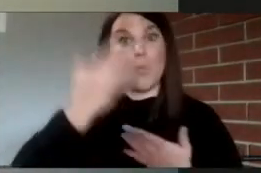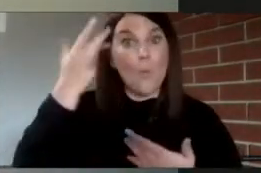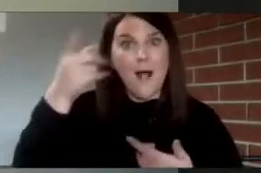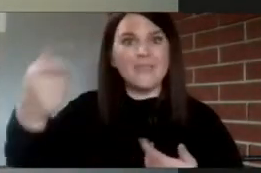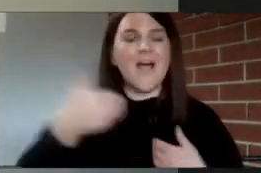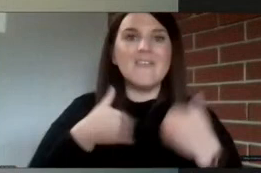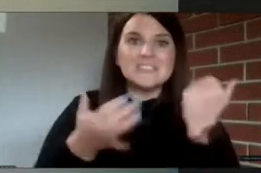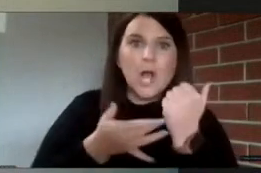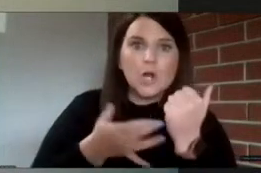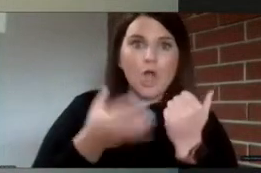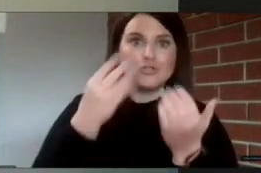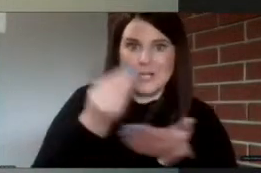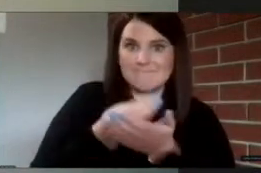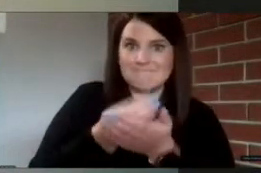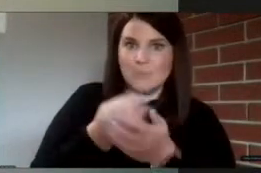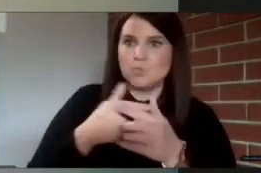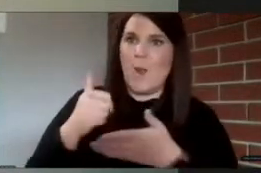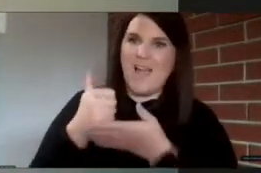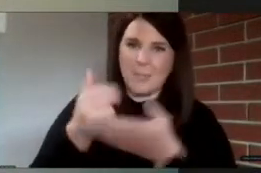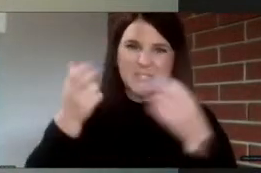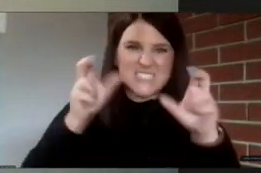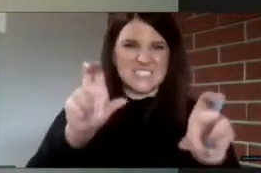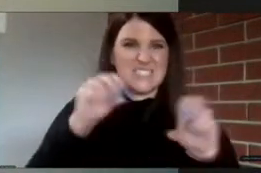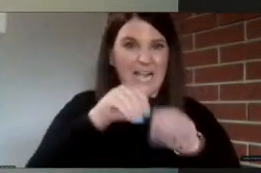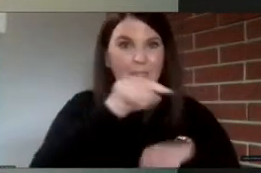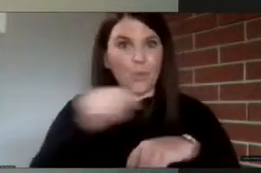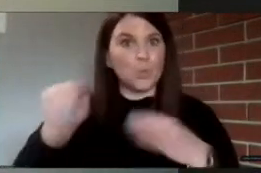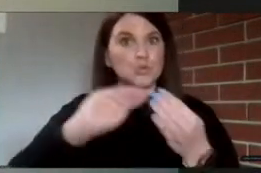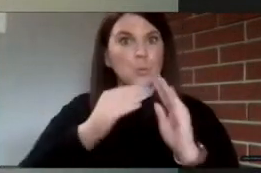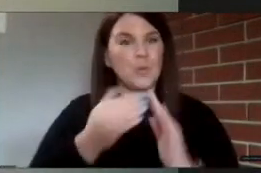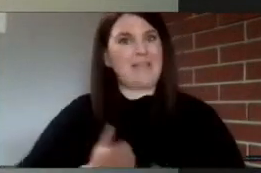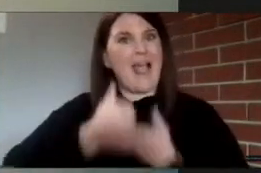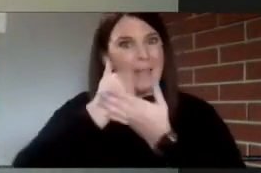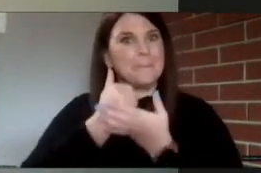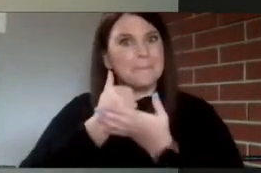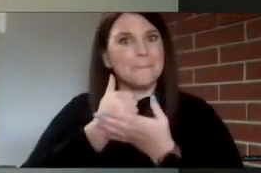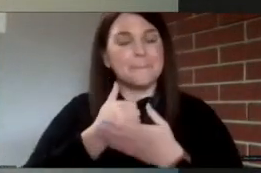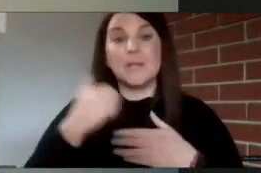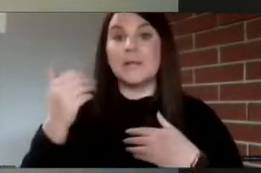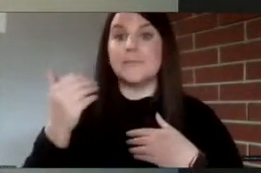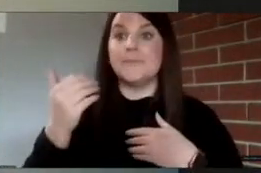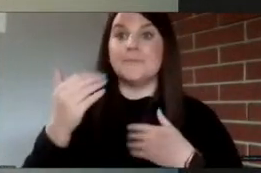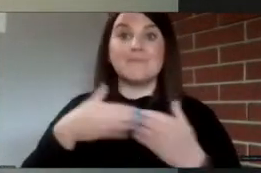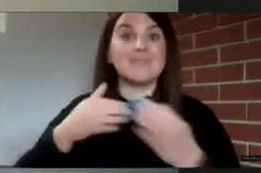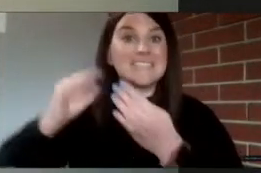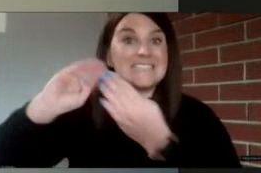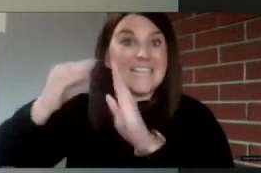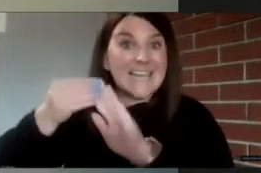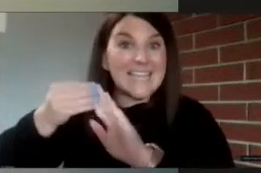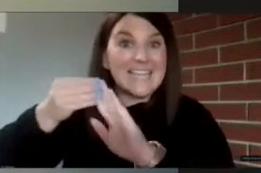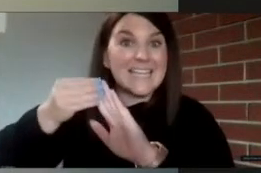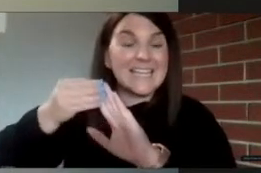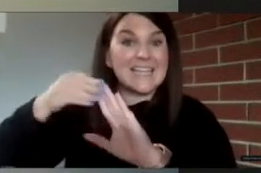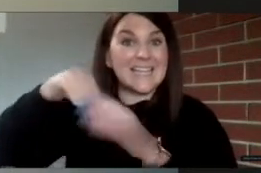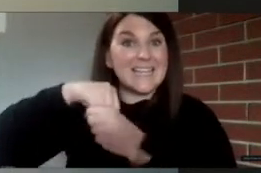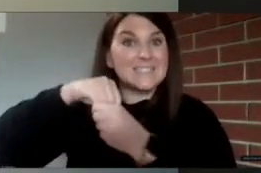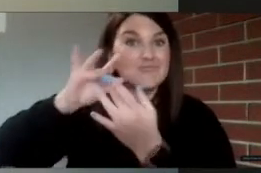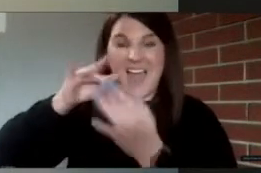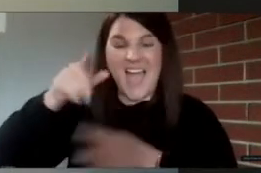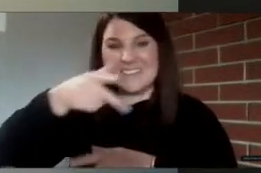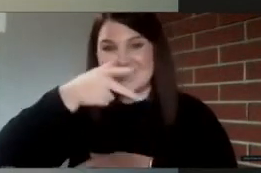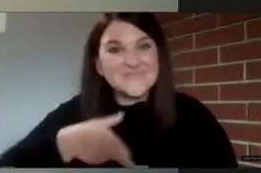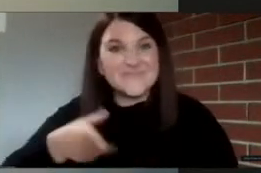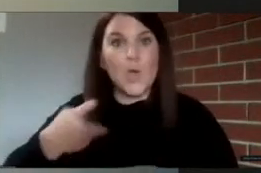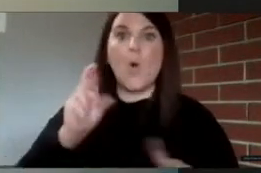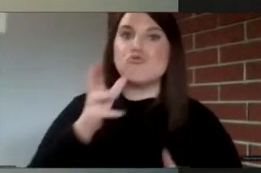build into these communities and facilitate this, whether it is our urban internet deserts or our